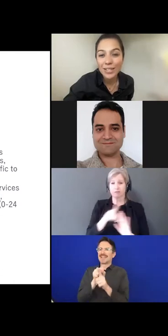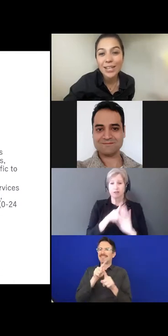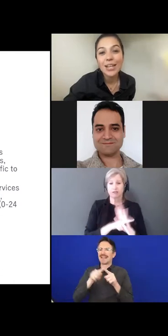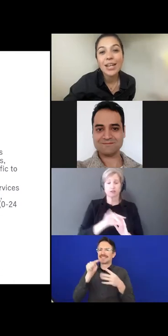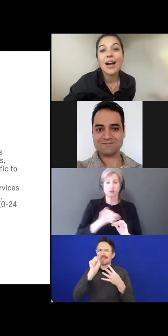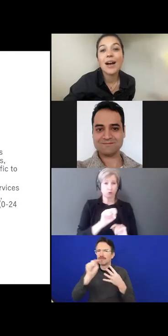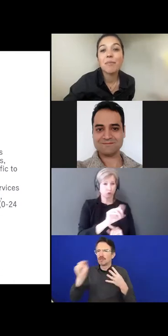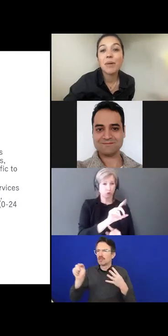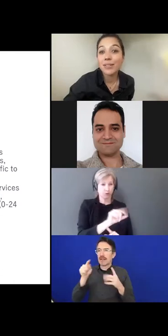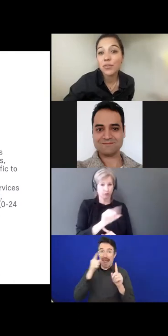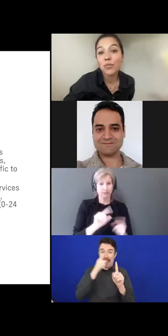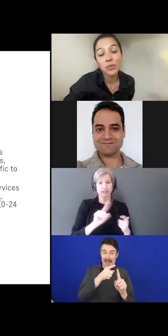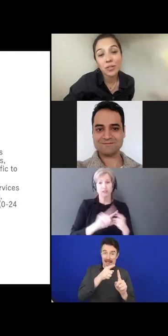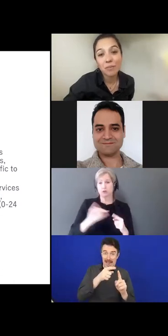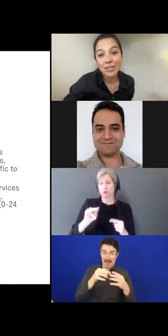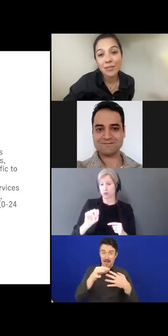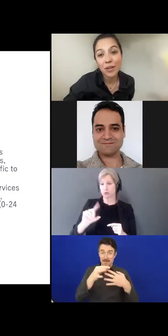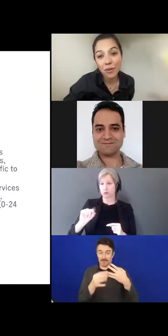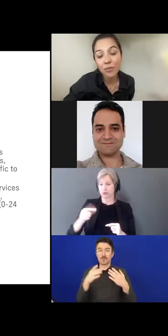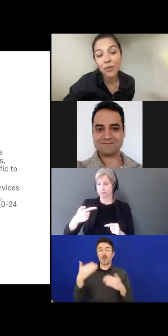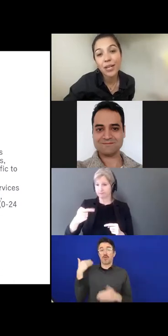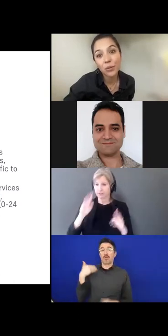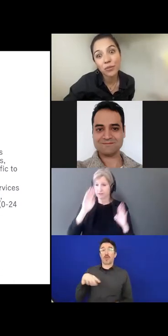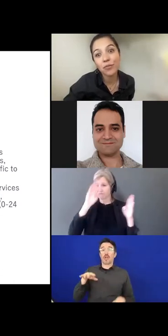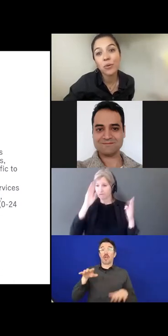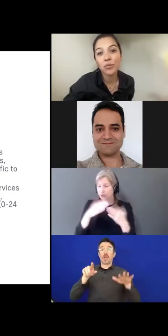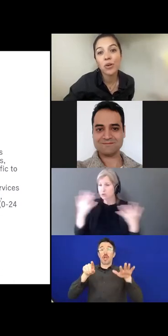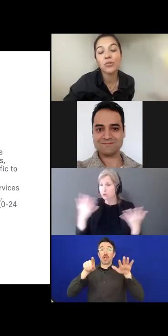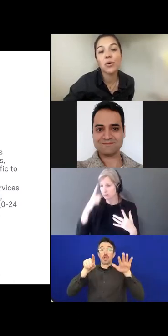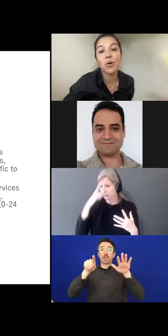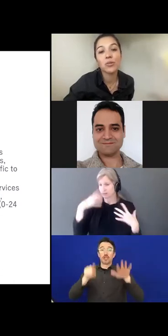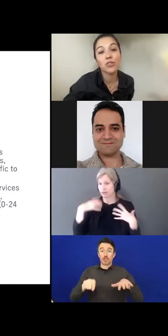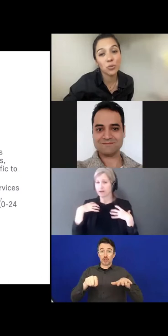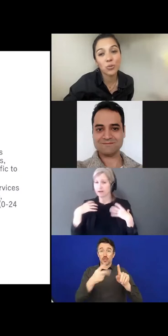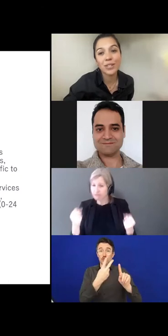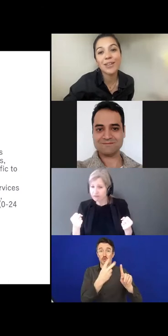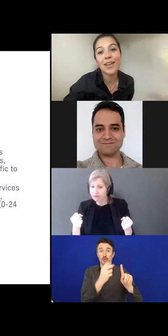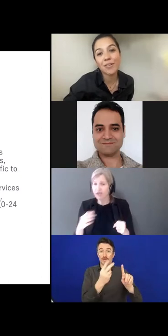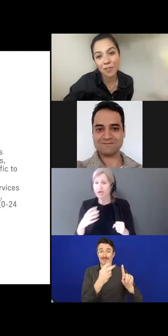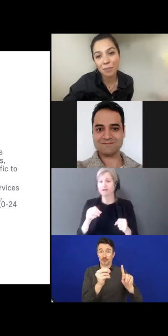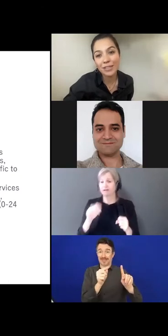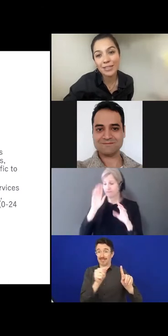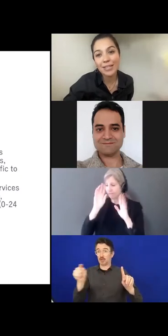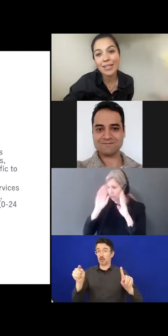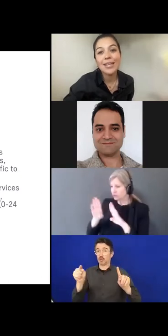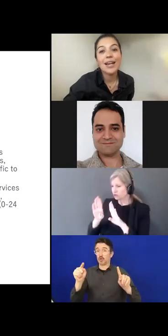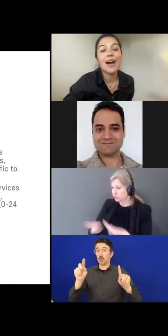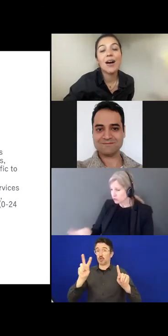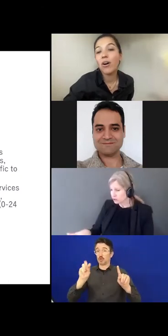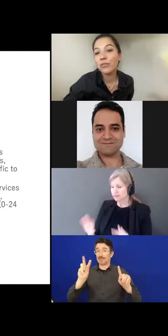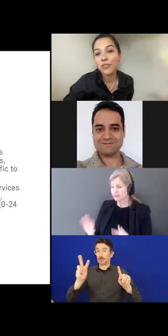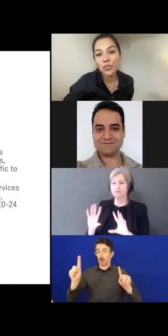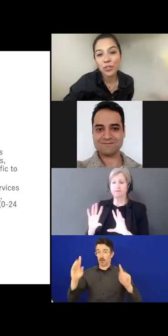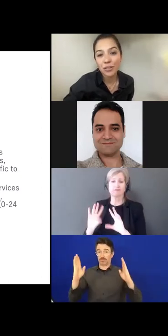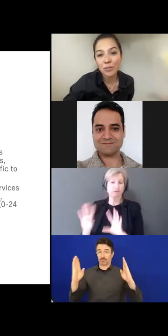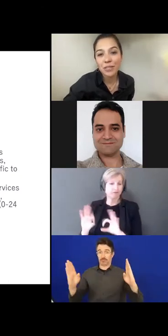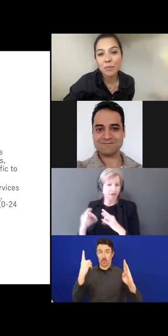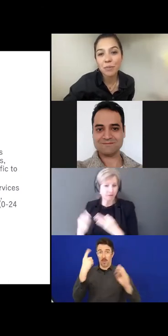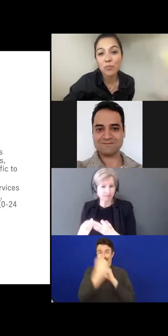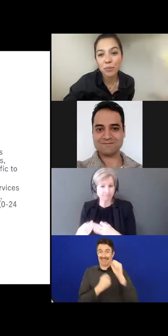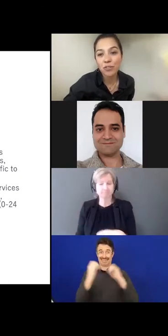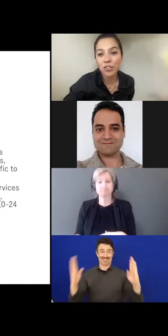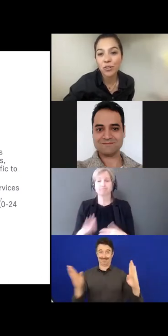2021, policies focusing on mental health and with a focus also on children and families. All official